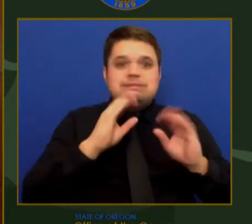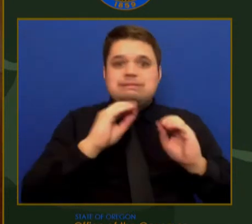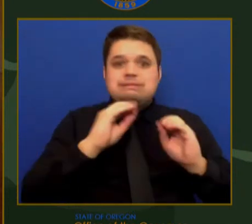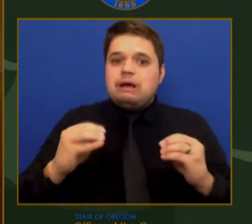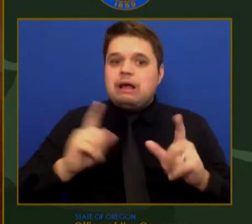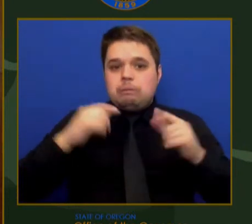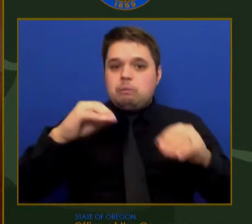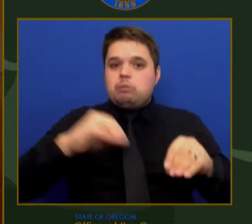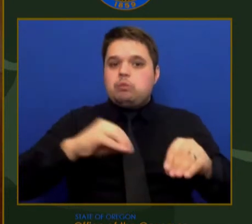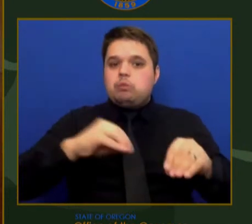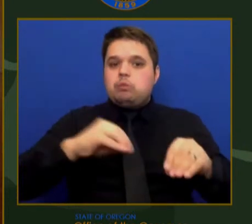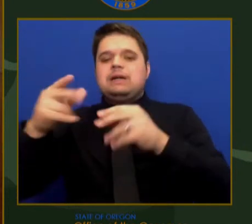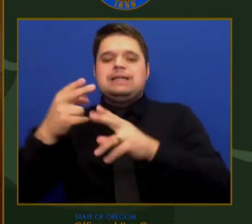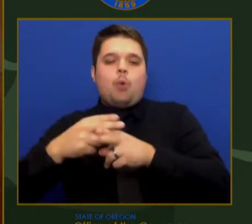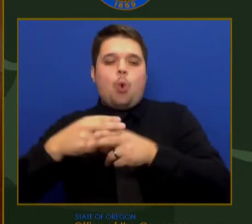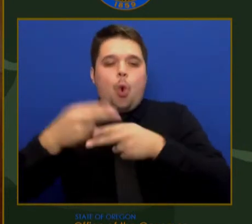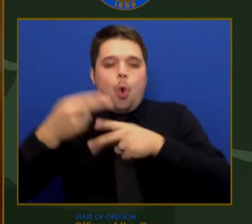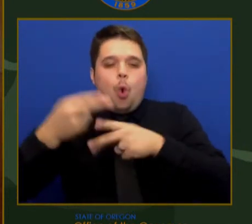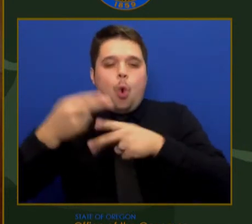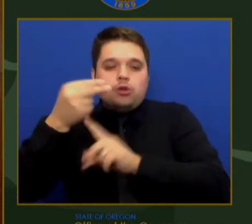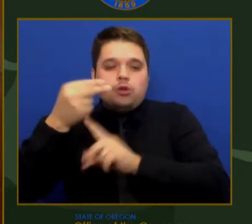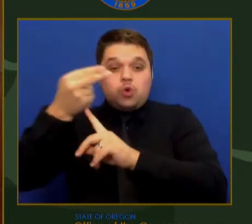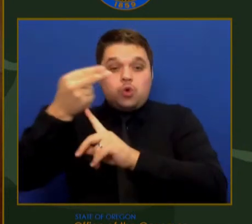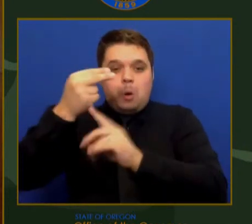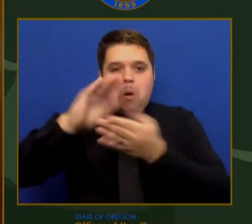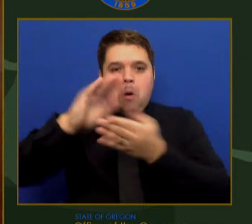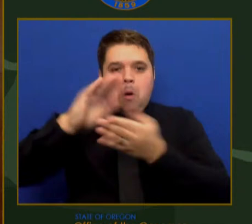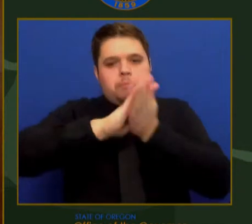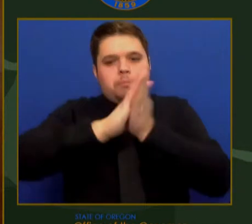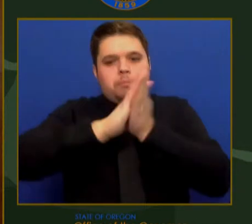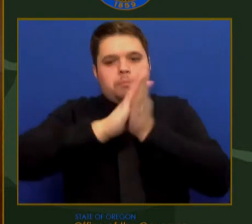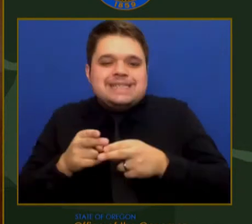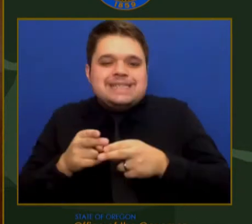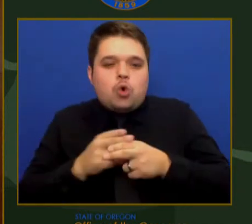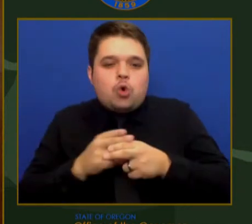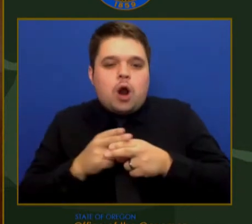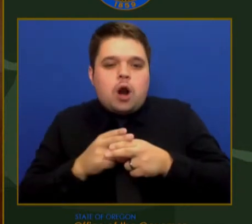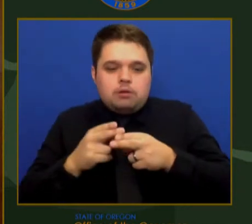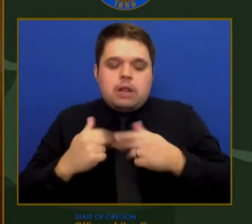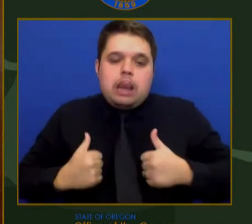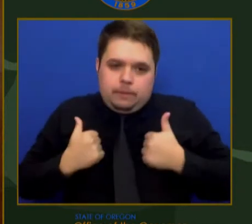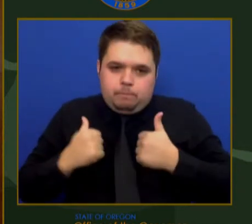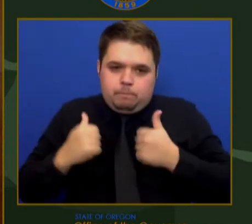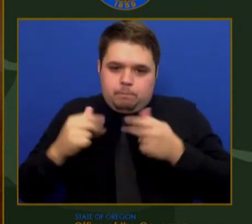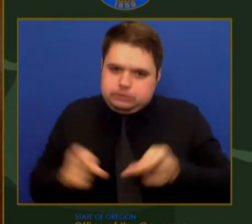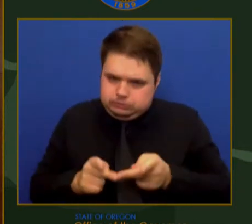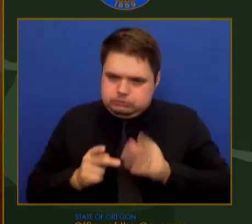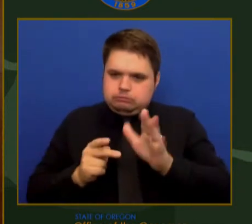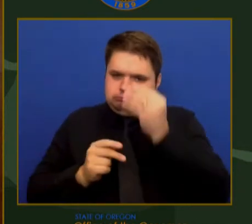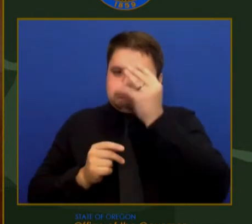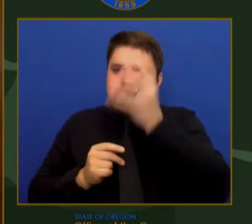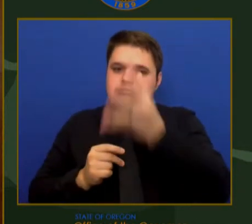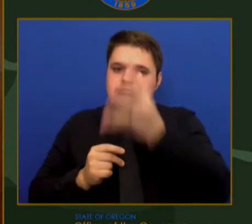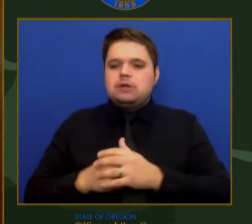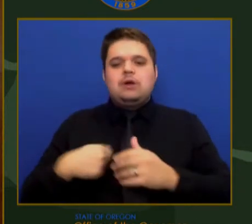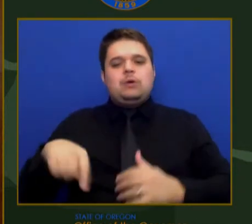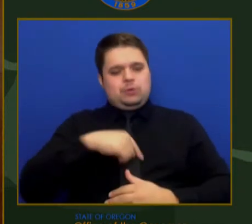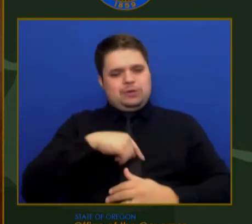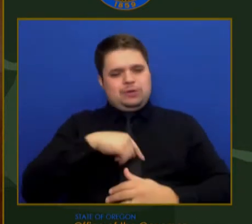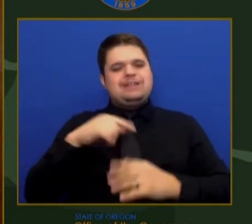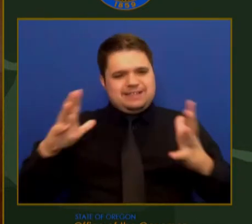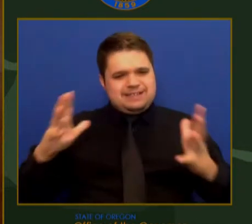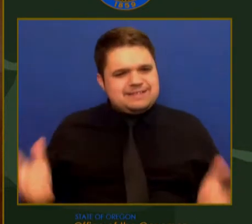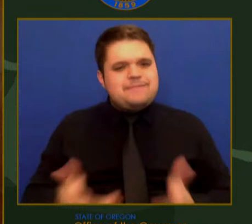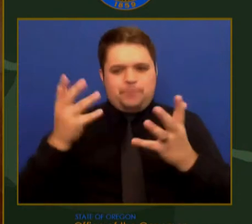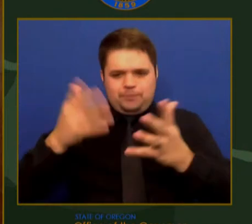still just a drop in the bucket. We know that on any given night, more than 15,000